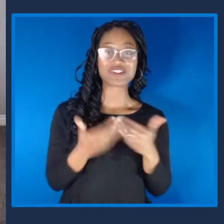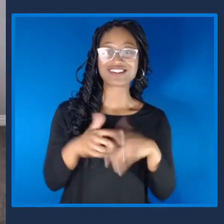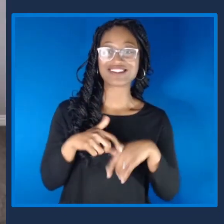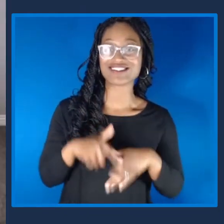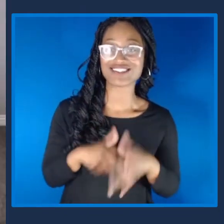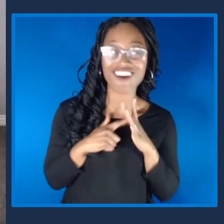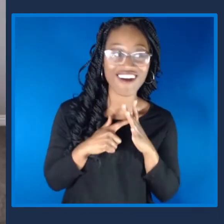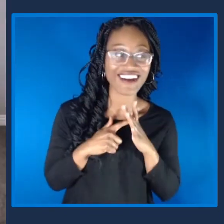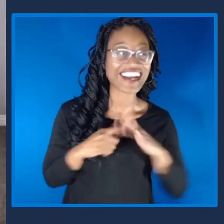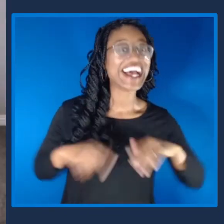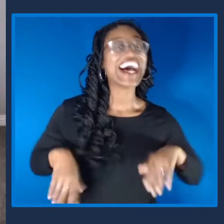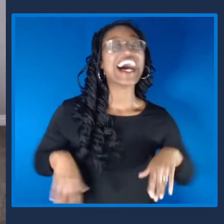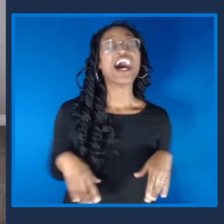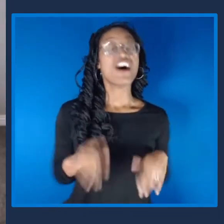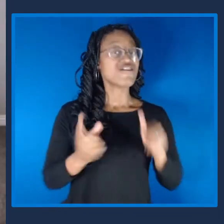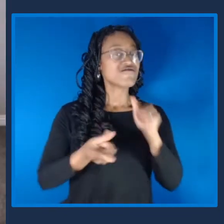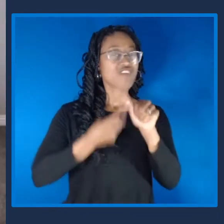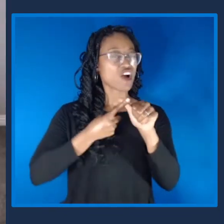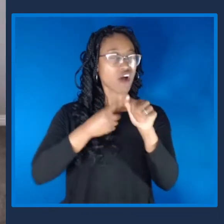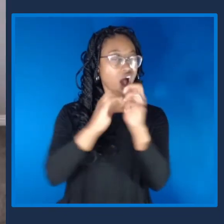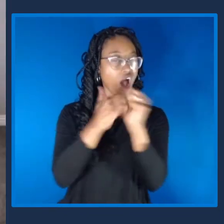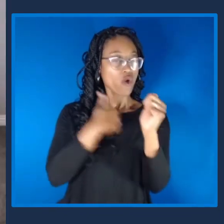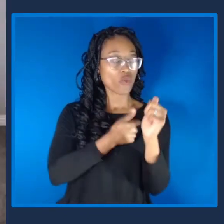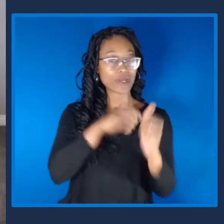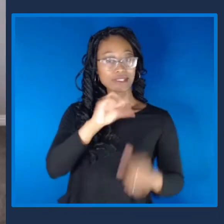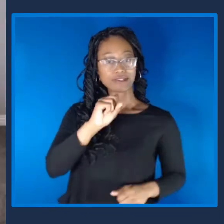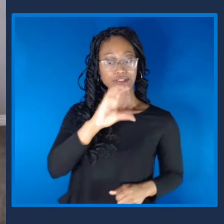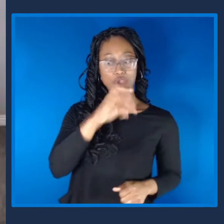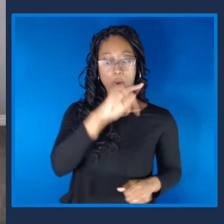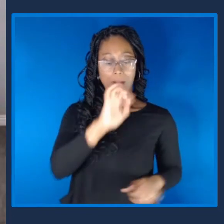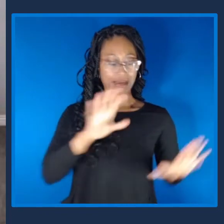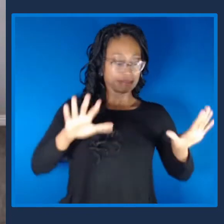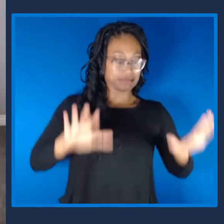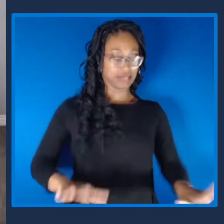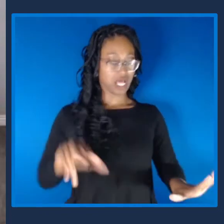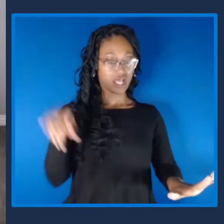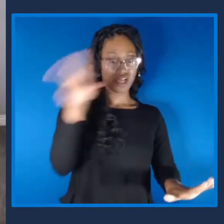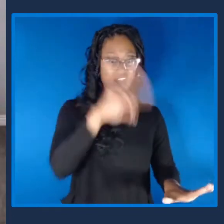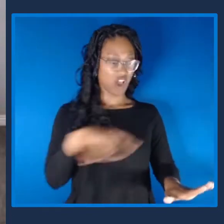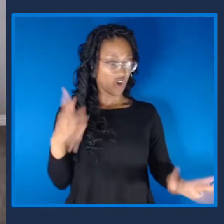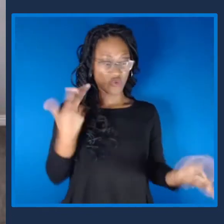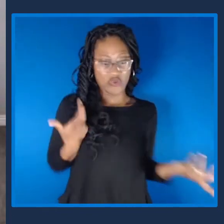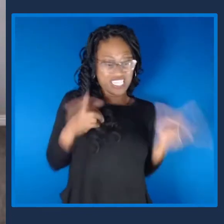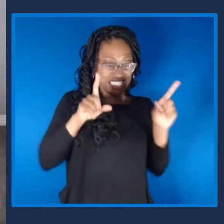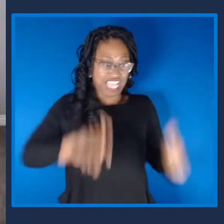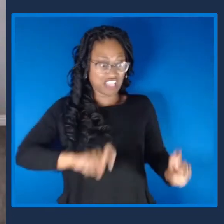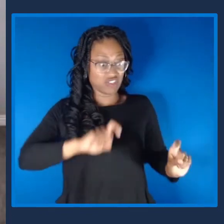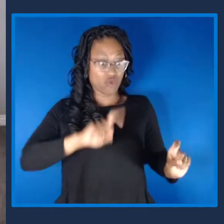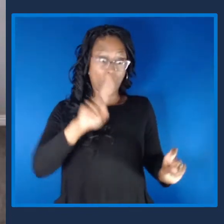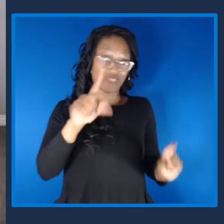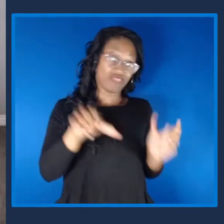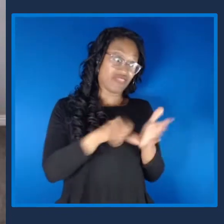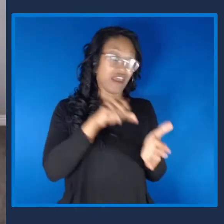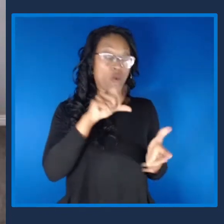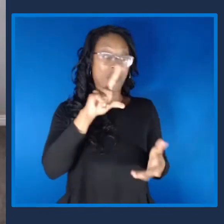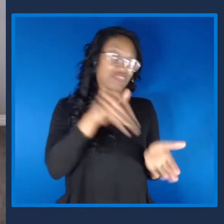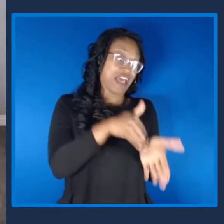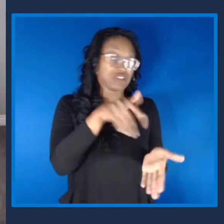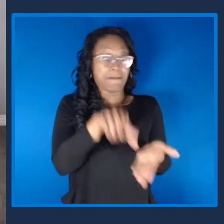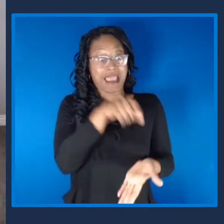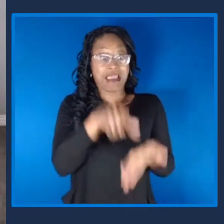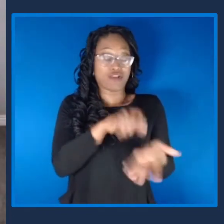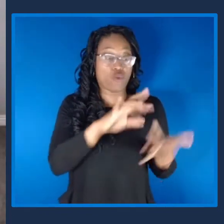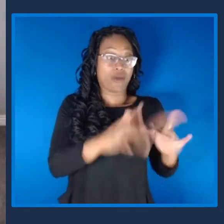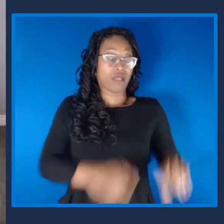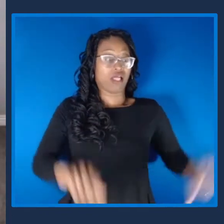So the first thing is, how do we scope? How much should we be doing? Should we just test the entire 1,000-page website? Well, maybe not.